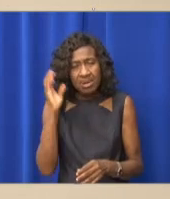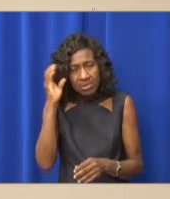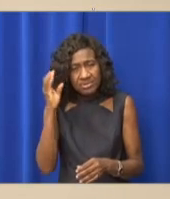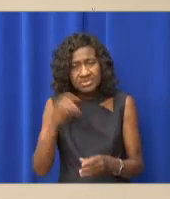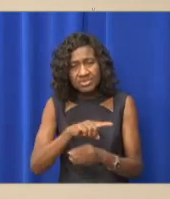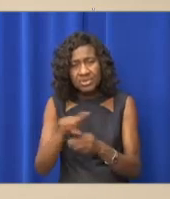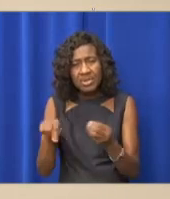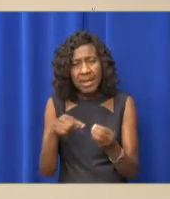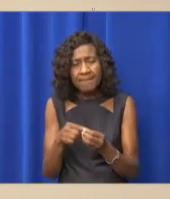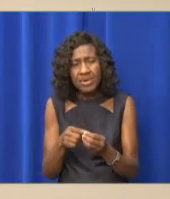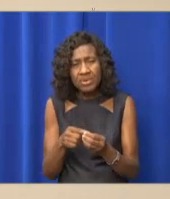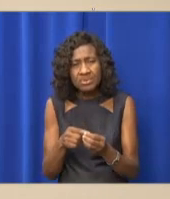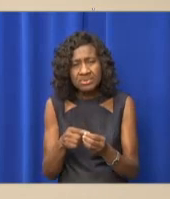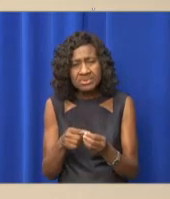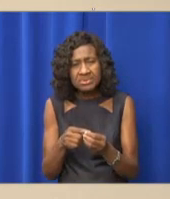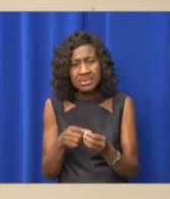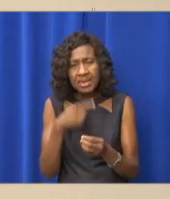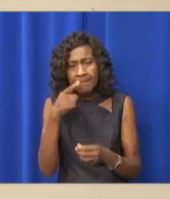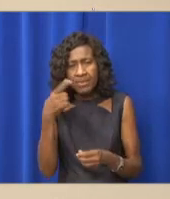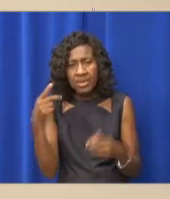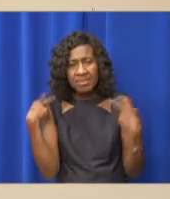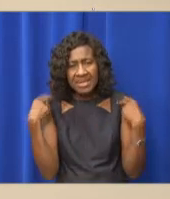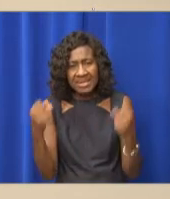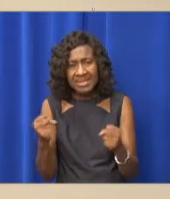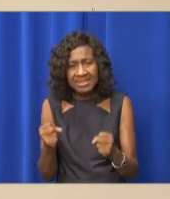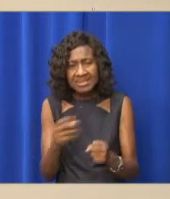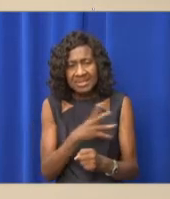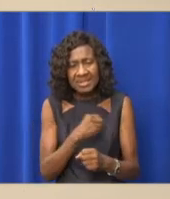generally and the spread of infectious, contagious